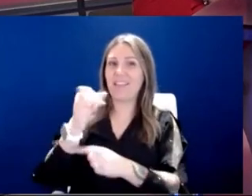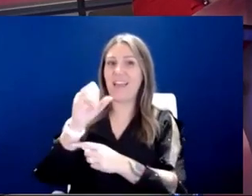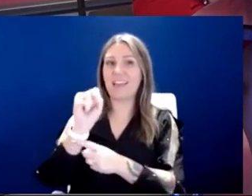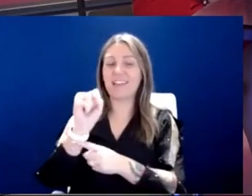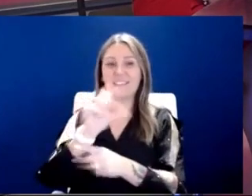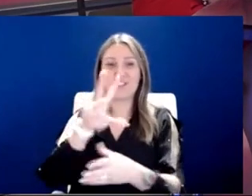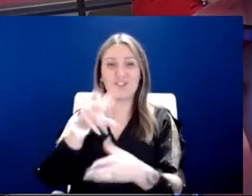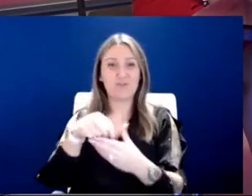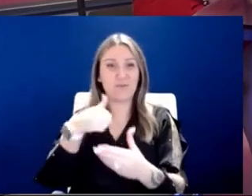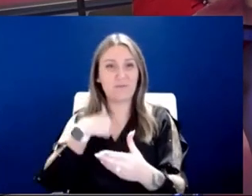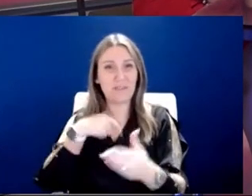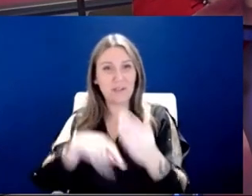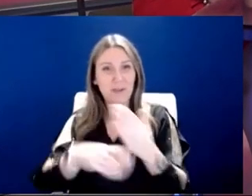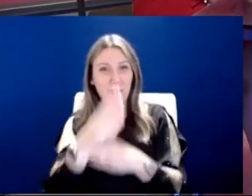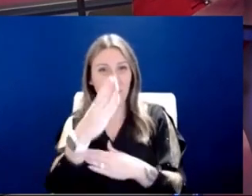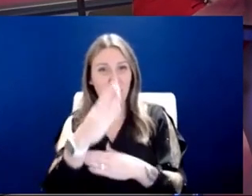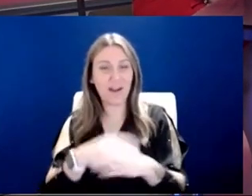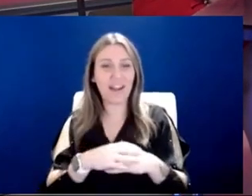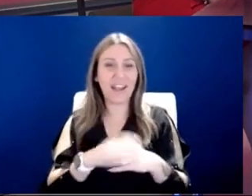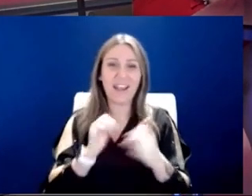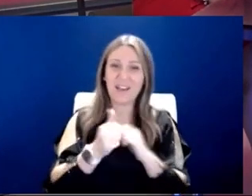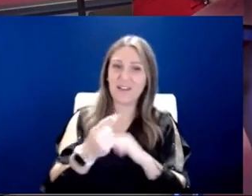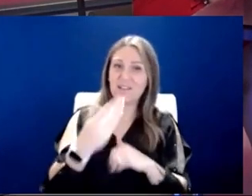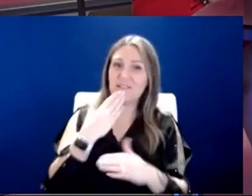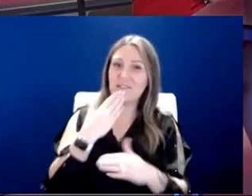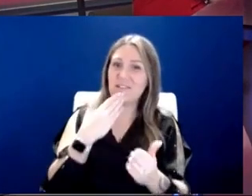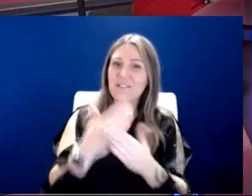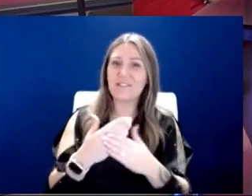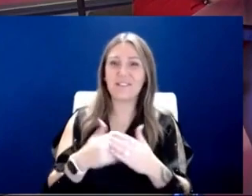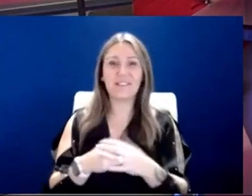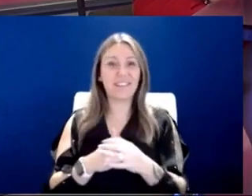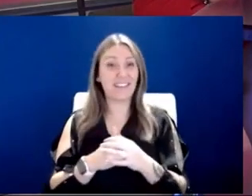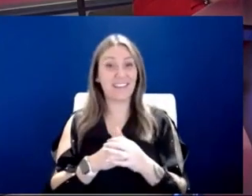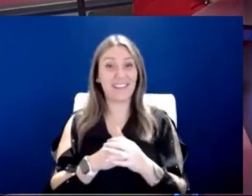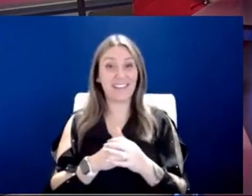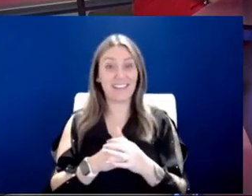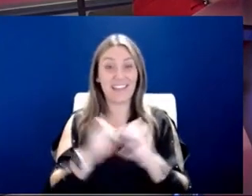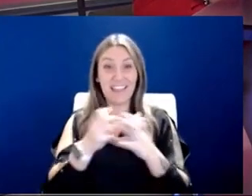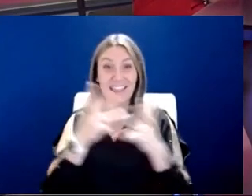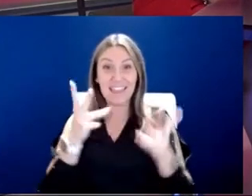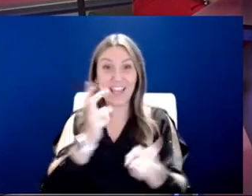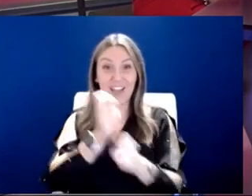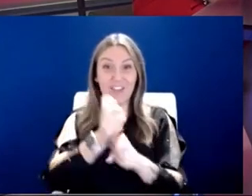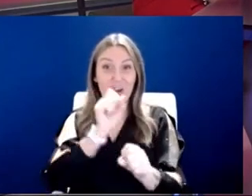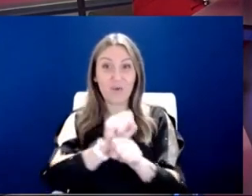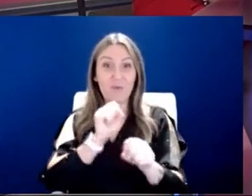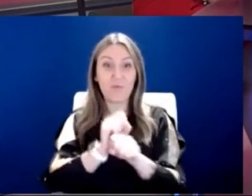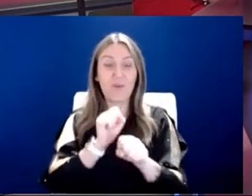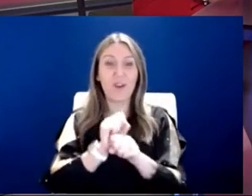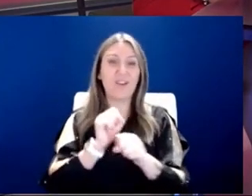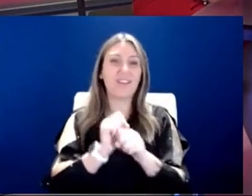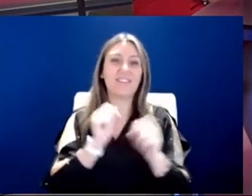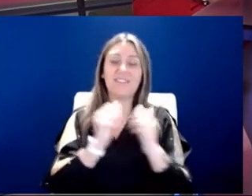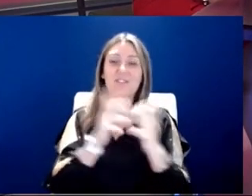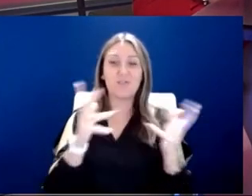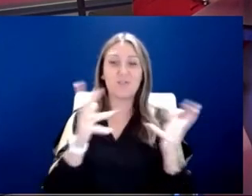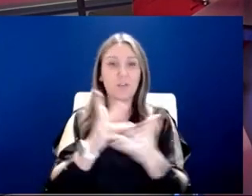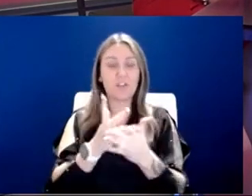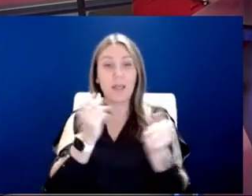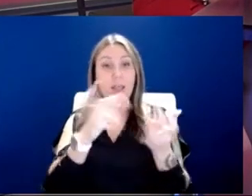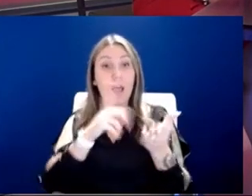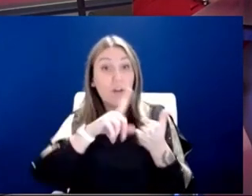morning. Doing well. Good morning, Jen. A lot of hard work. I know you put so much, lots of research and lots of time,